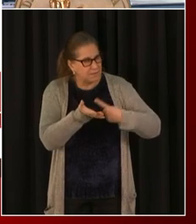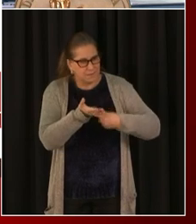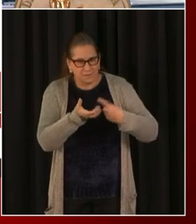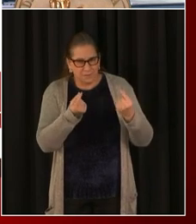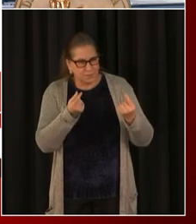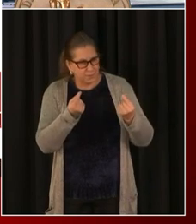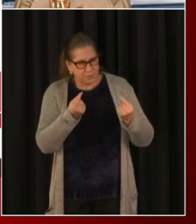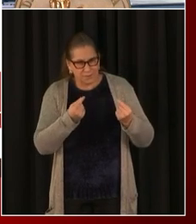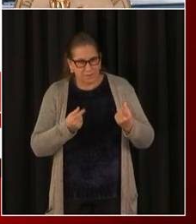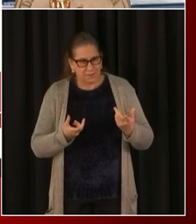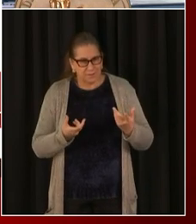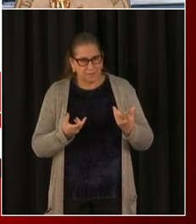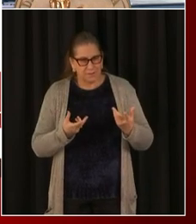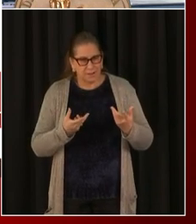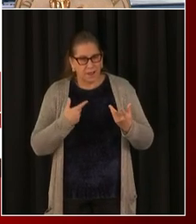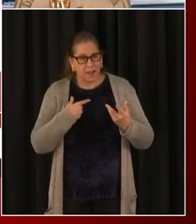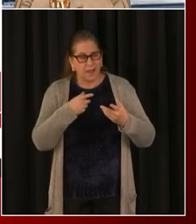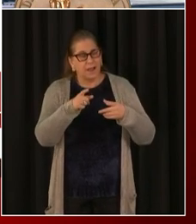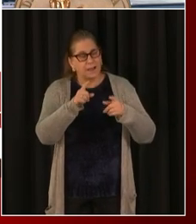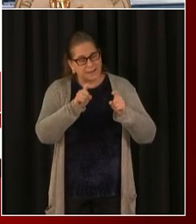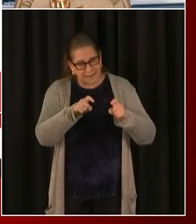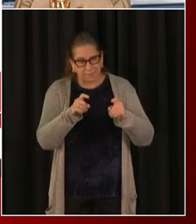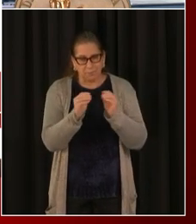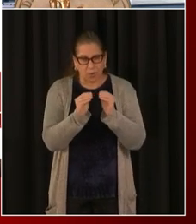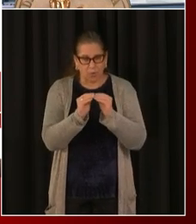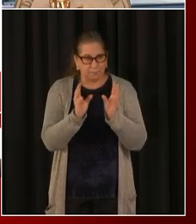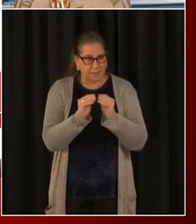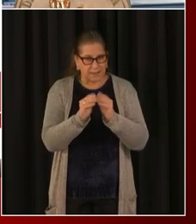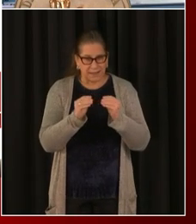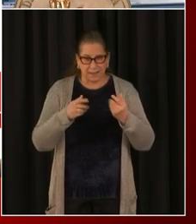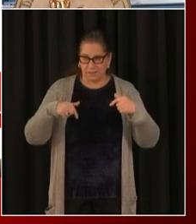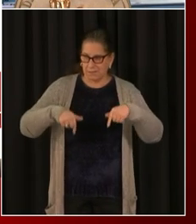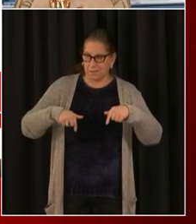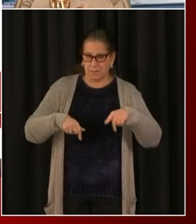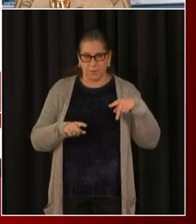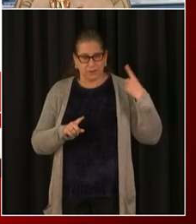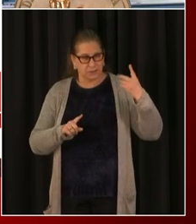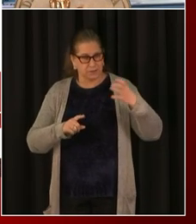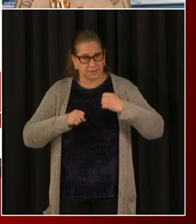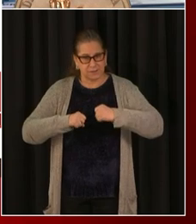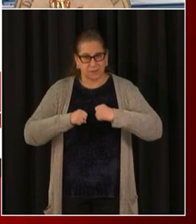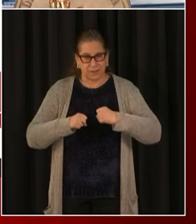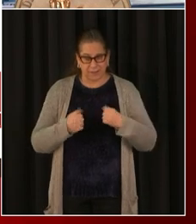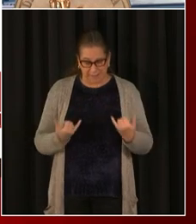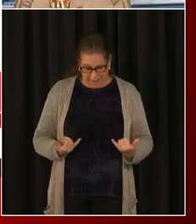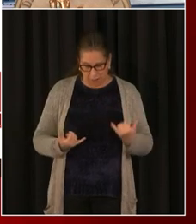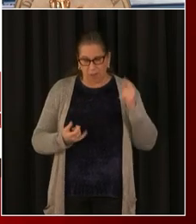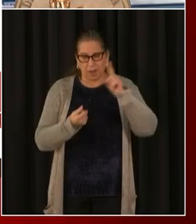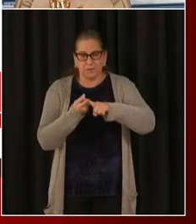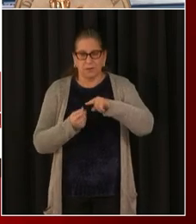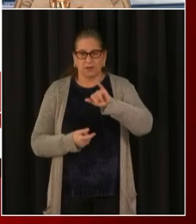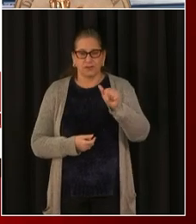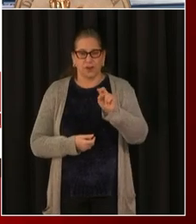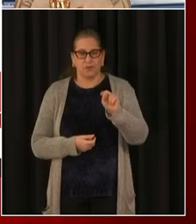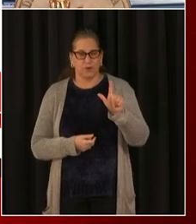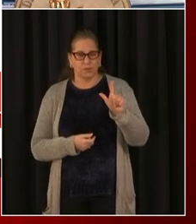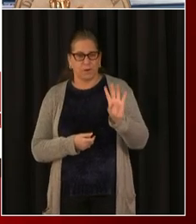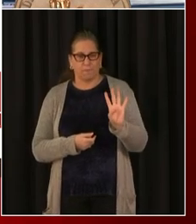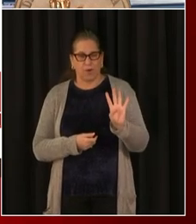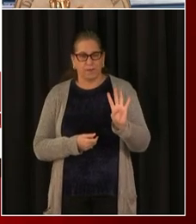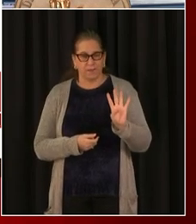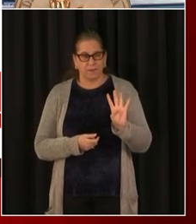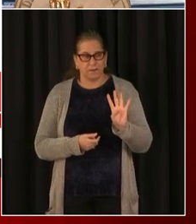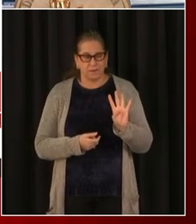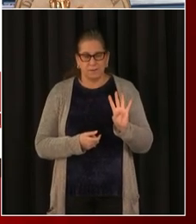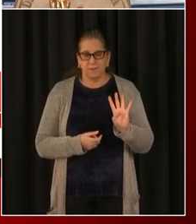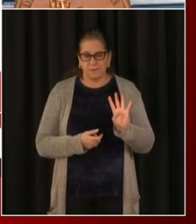public gathering during the period January 11 through January 24. In addition to heeding our call only